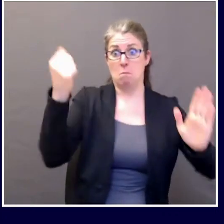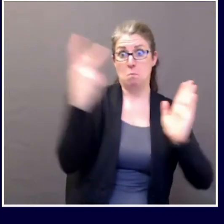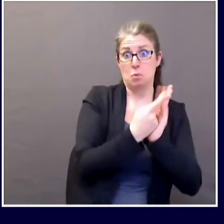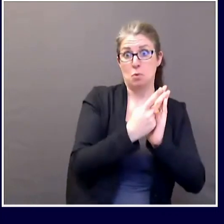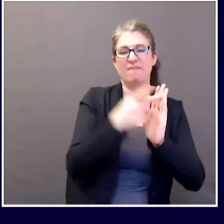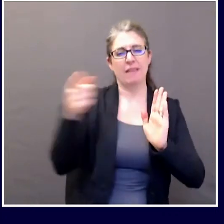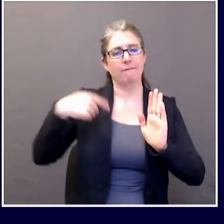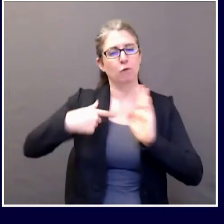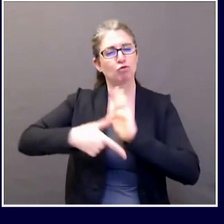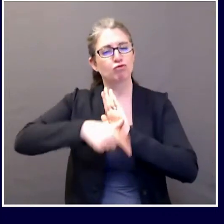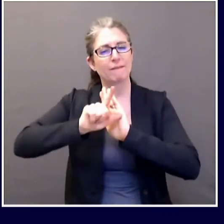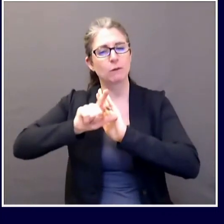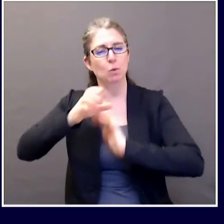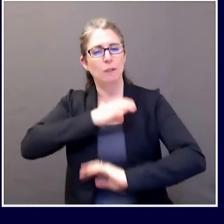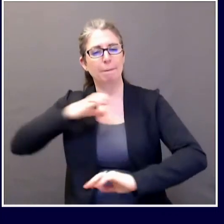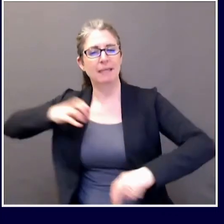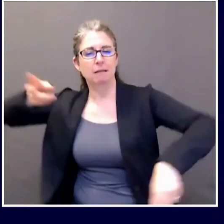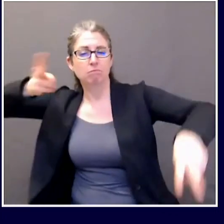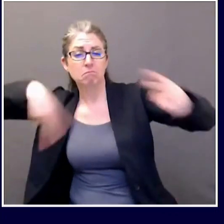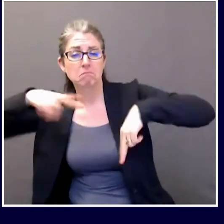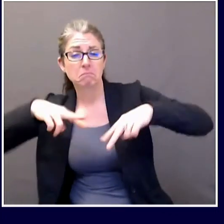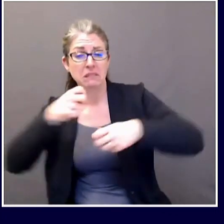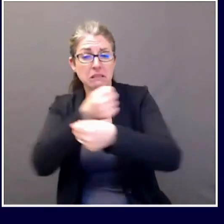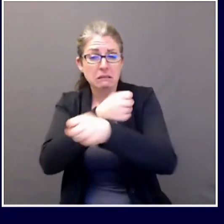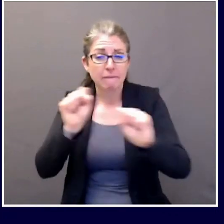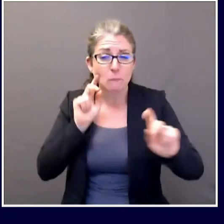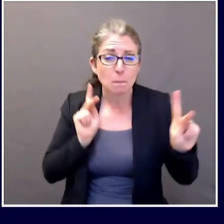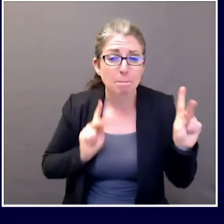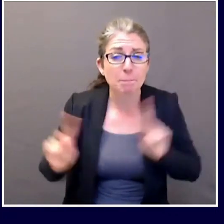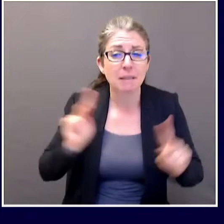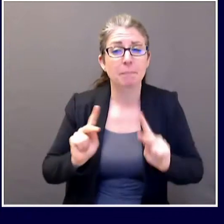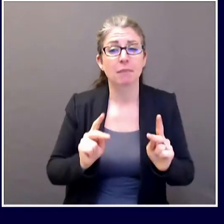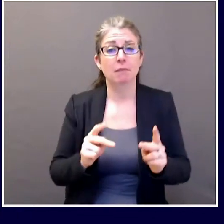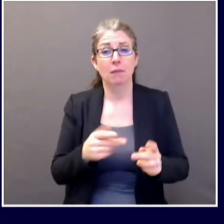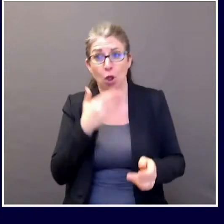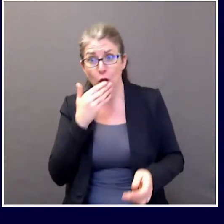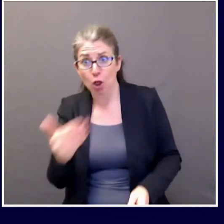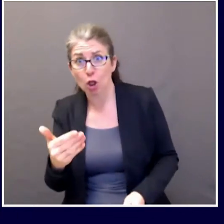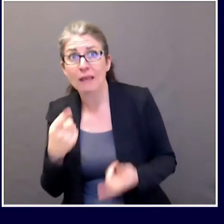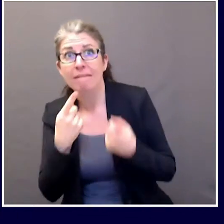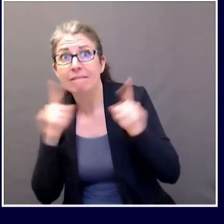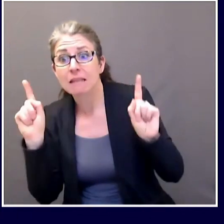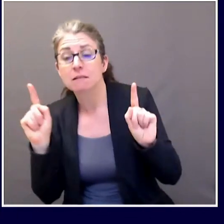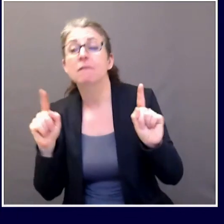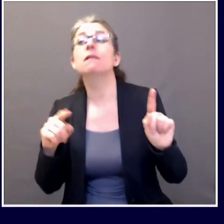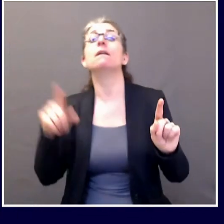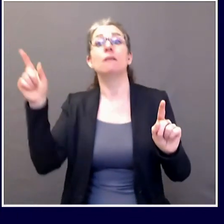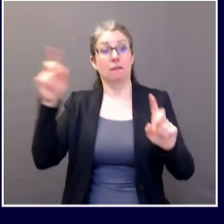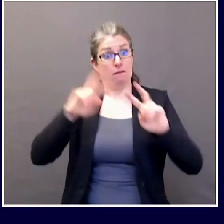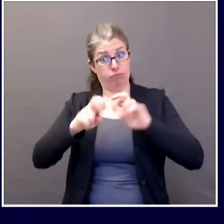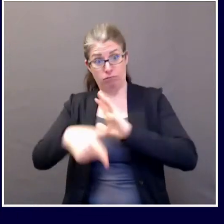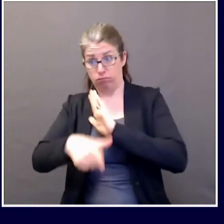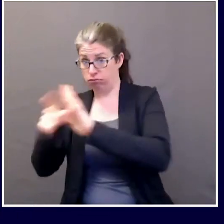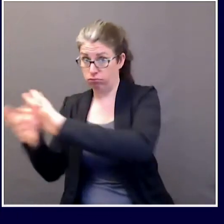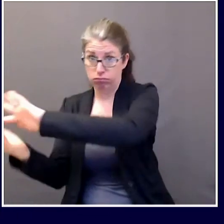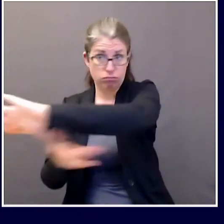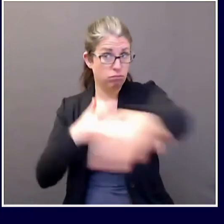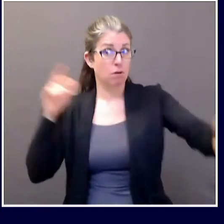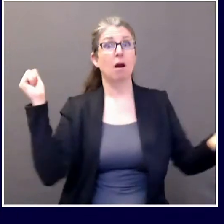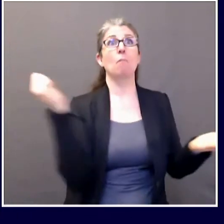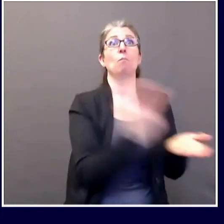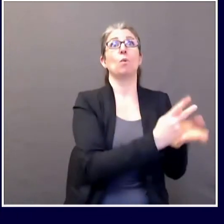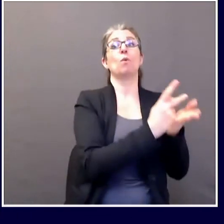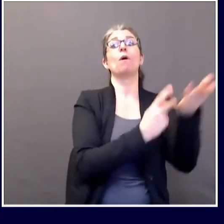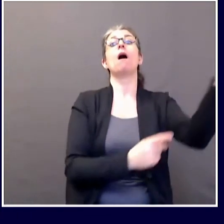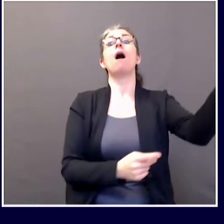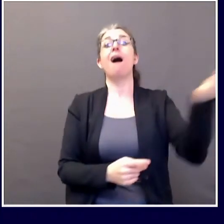vaccine, it could start to be distributed across the country. We have received a number of questions about how